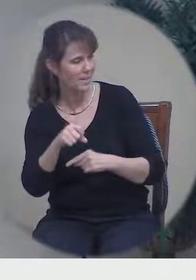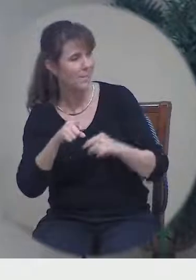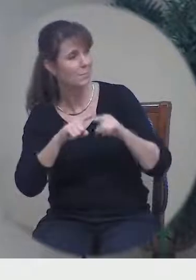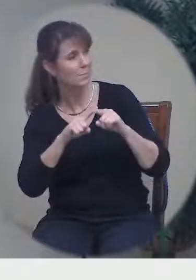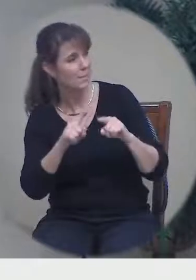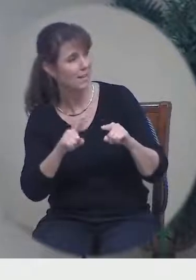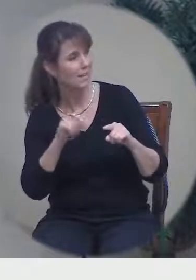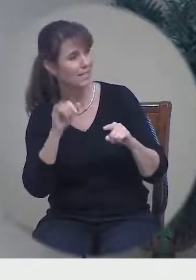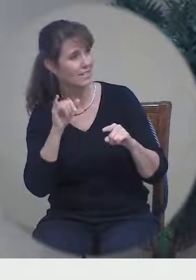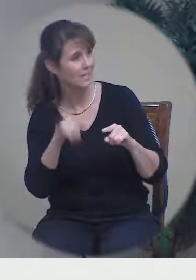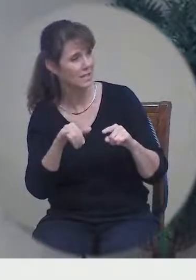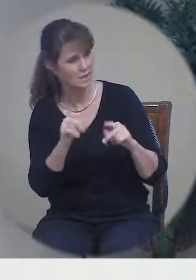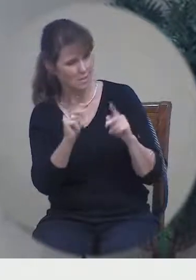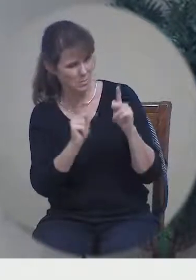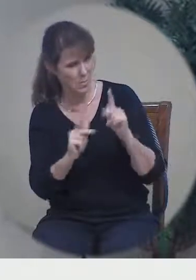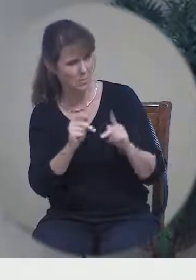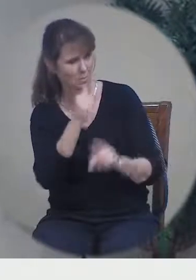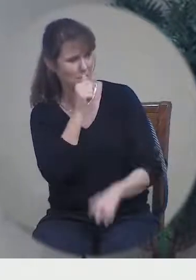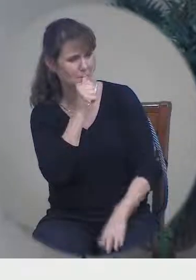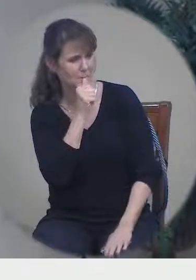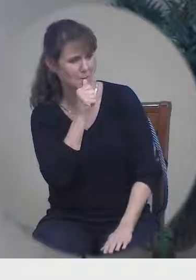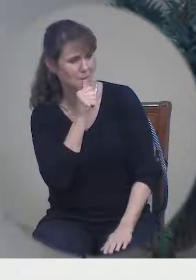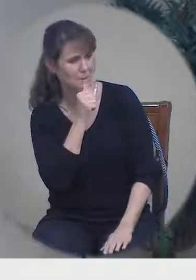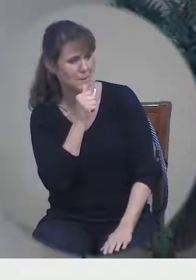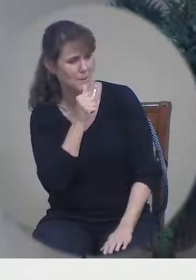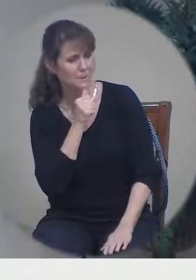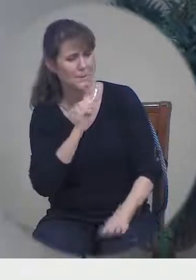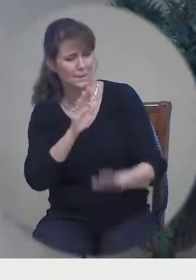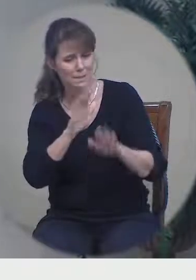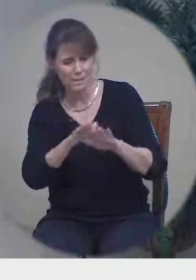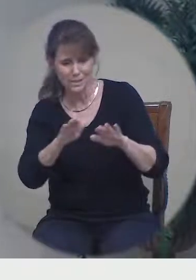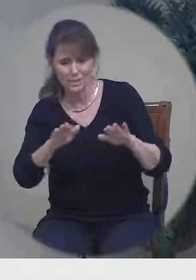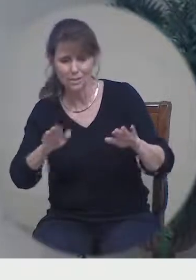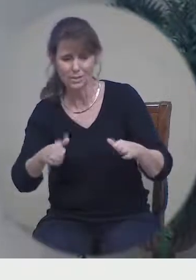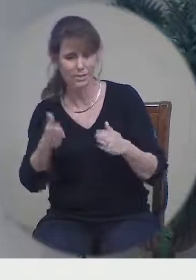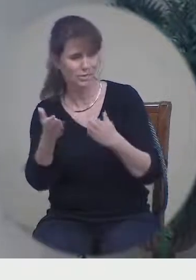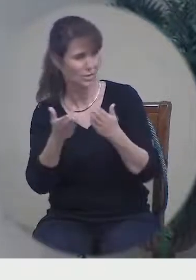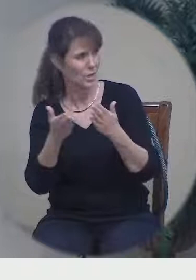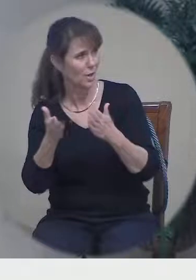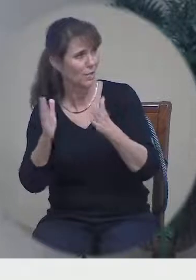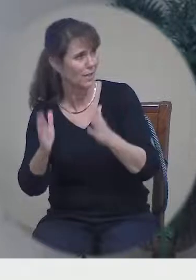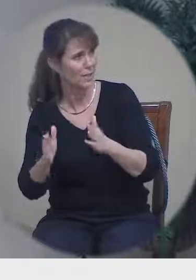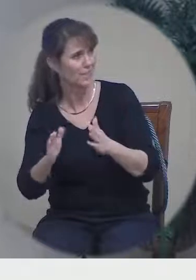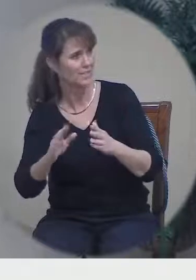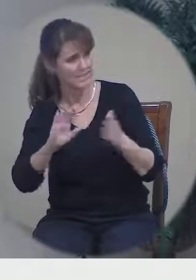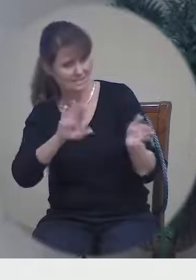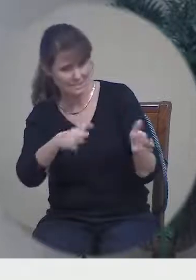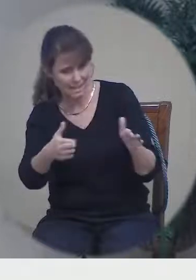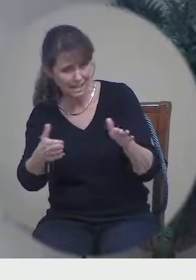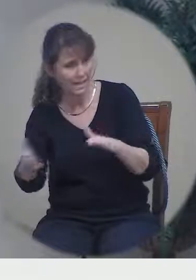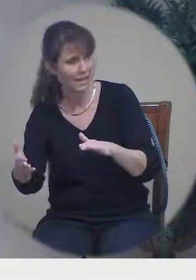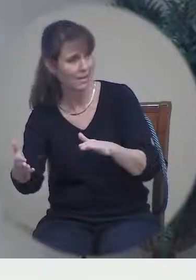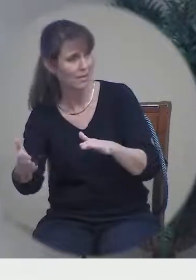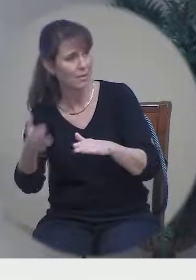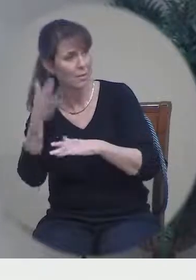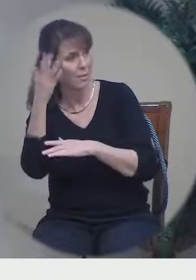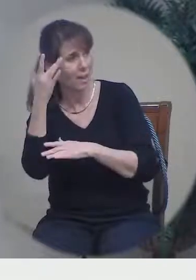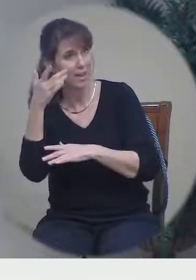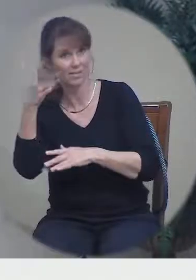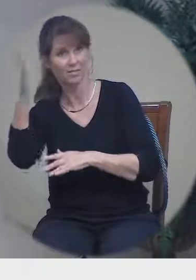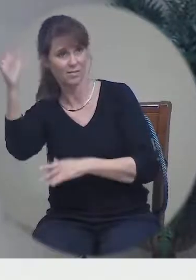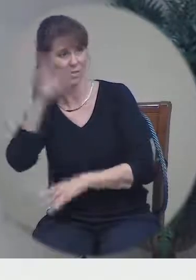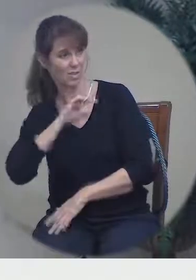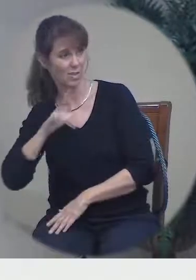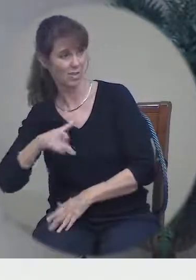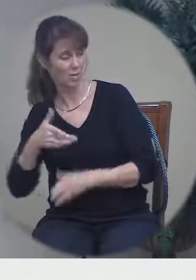be people suffering, children, servants, that type of thing, simply because the Lord allowed